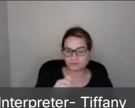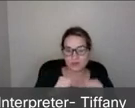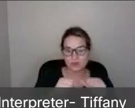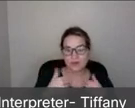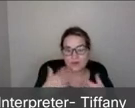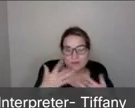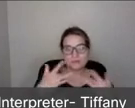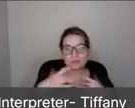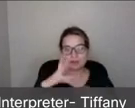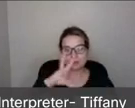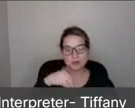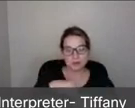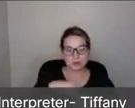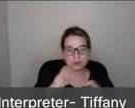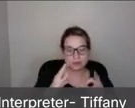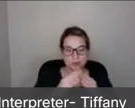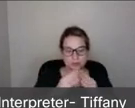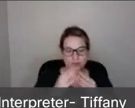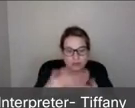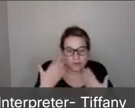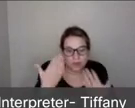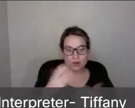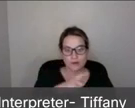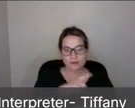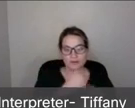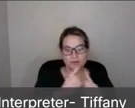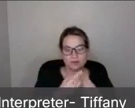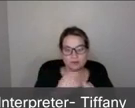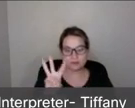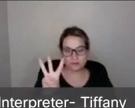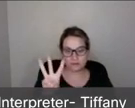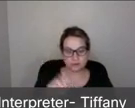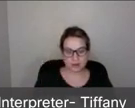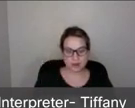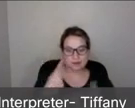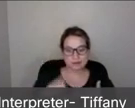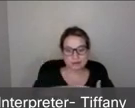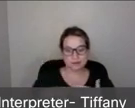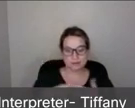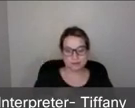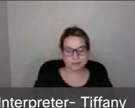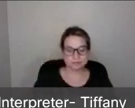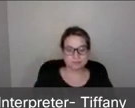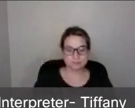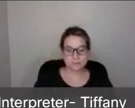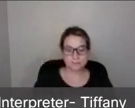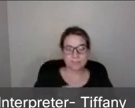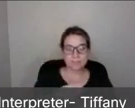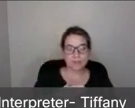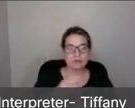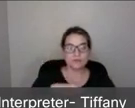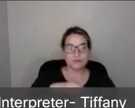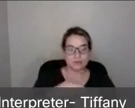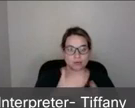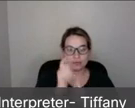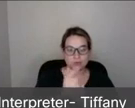about the inclusion of Flagstaff in the proposed legislative District 6, as discussed below. Under the Voting Rights Act, our tribal